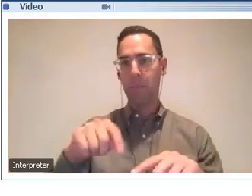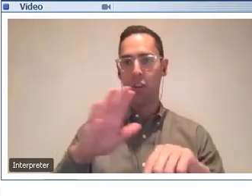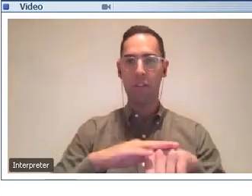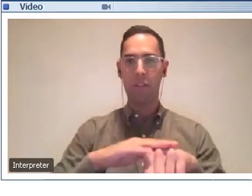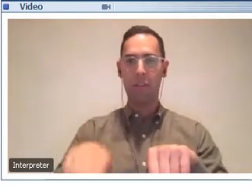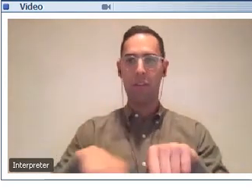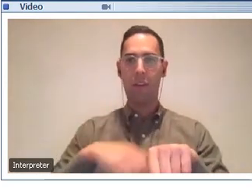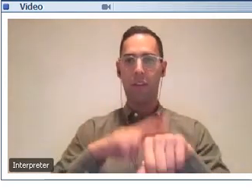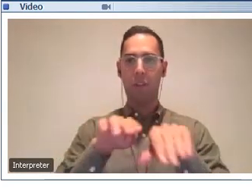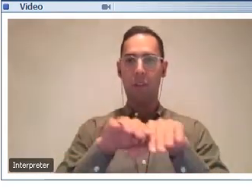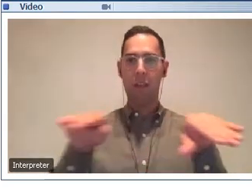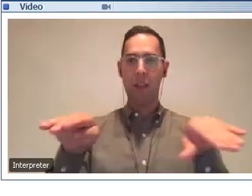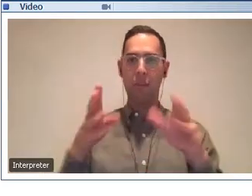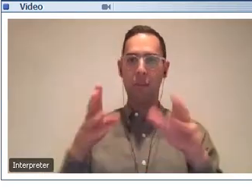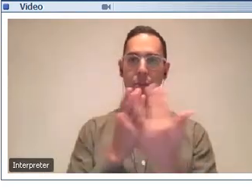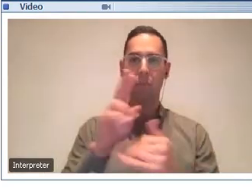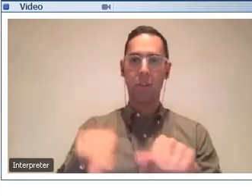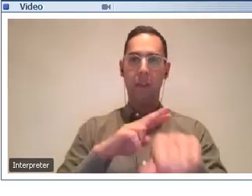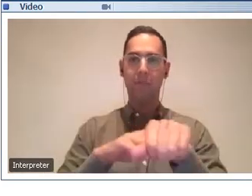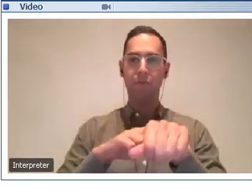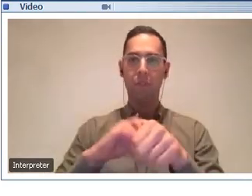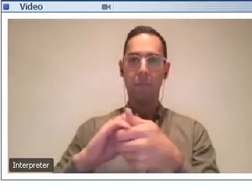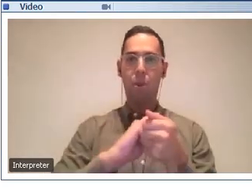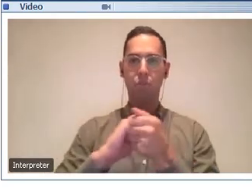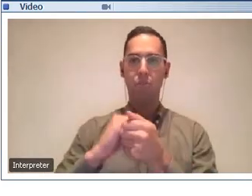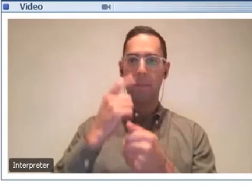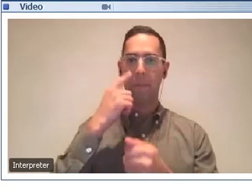and Families. And that's it.